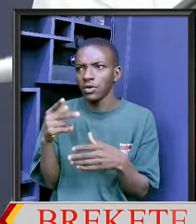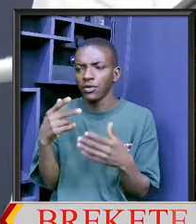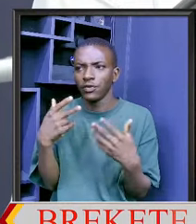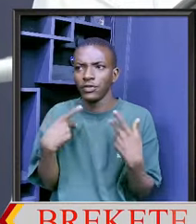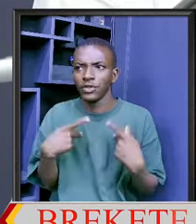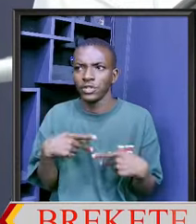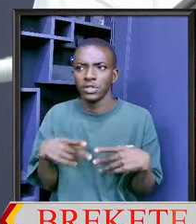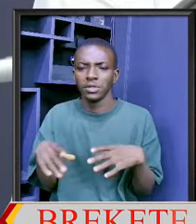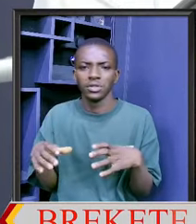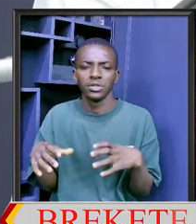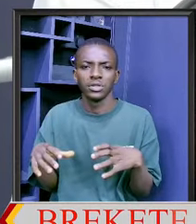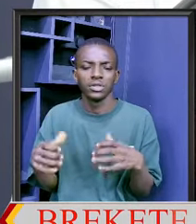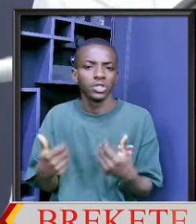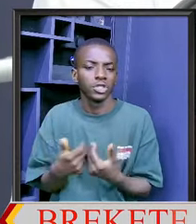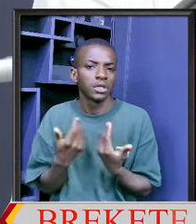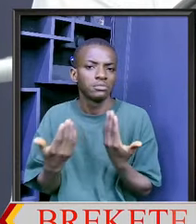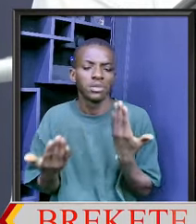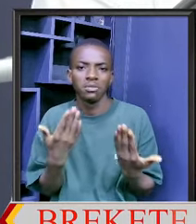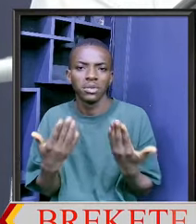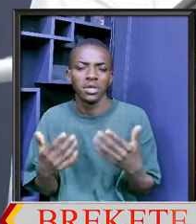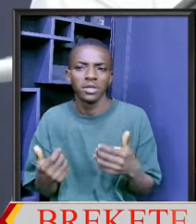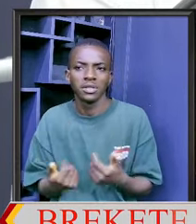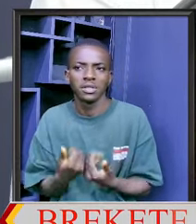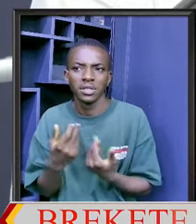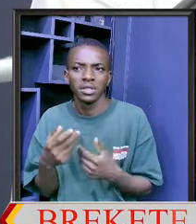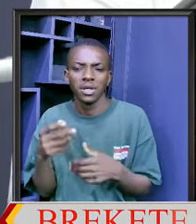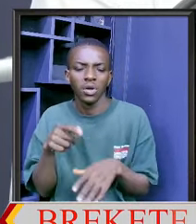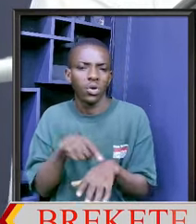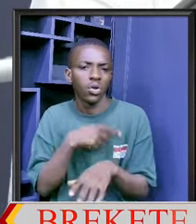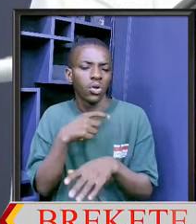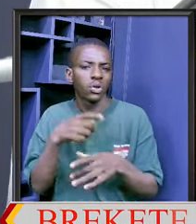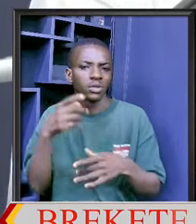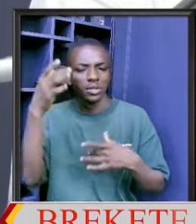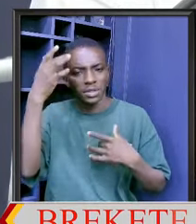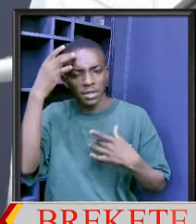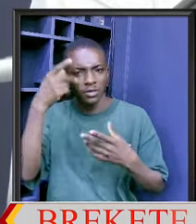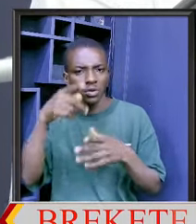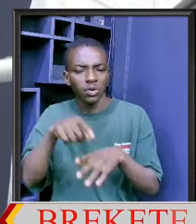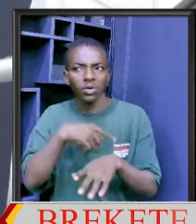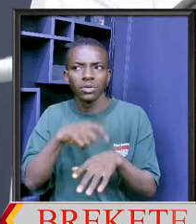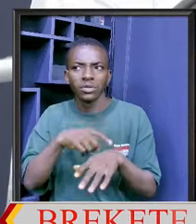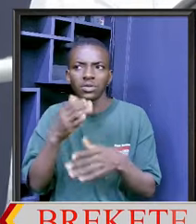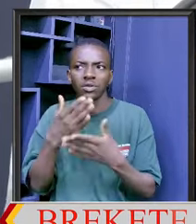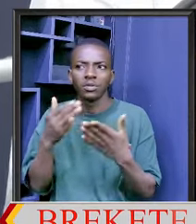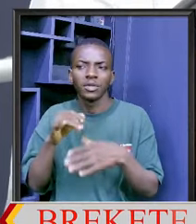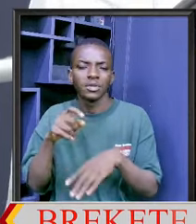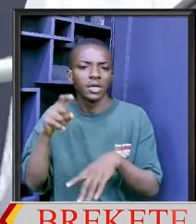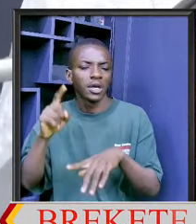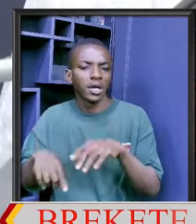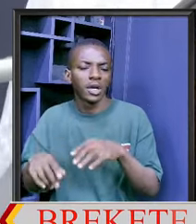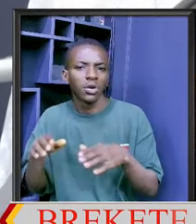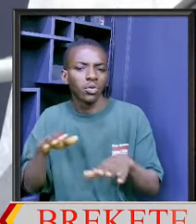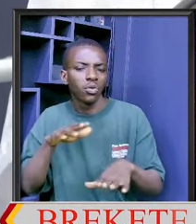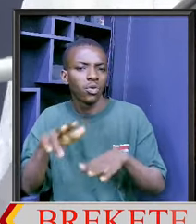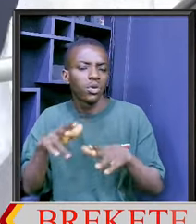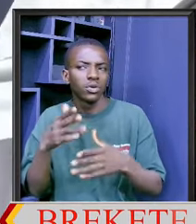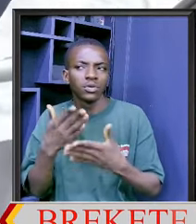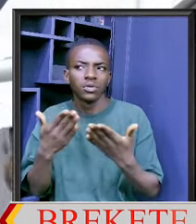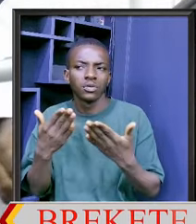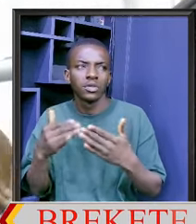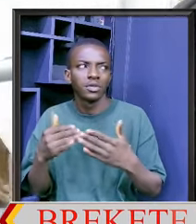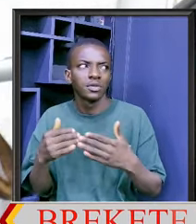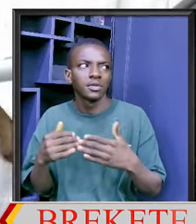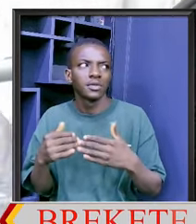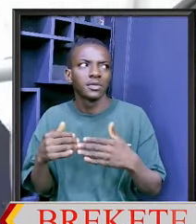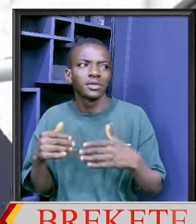challenge, maybe accidents, or maybe prolonged sit for a long time. Maybe sometimes they cannot walk. What of somebody like Mama